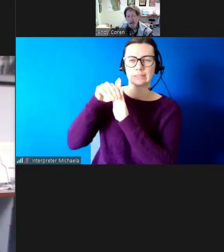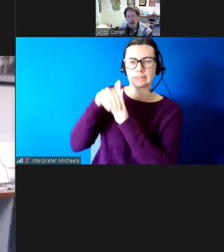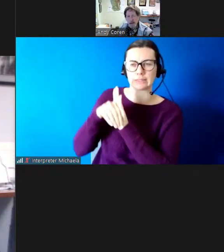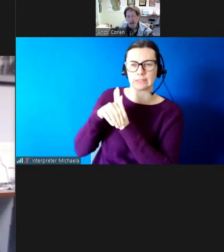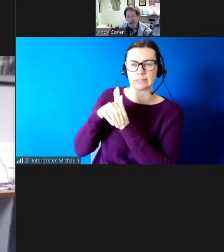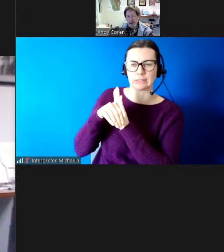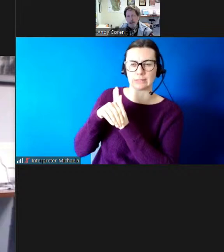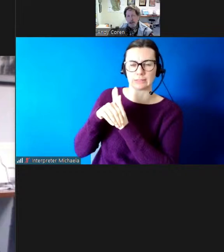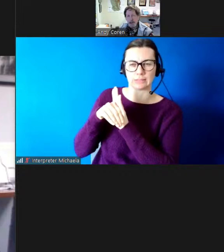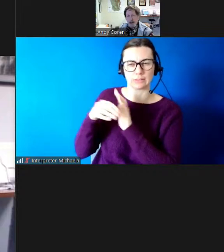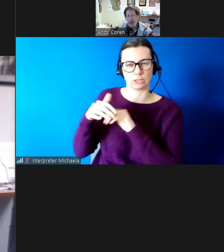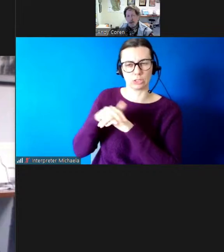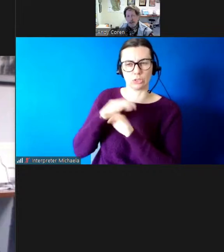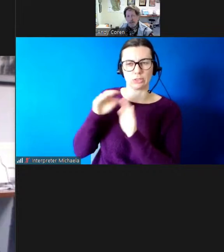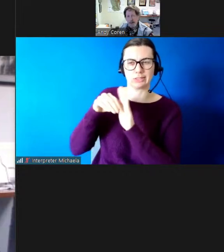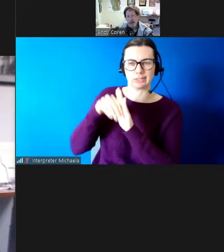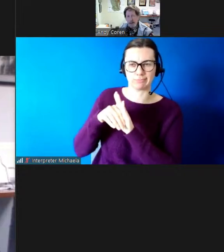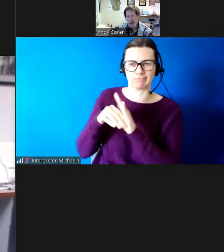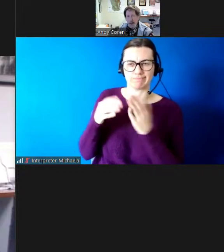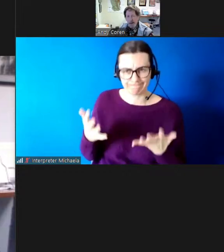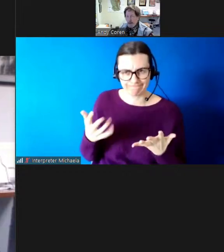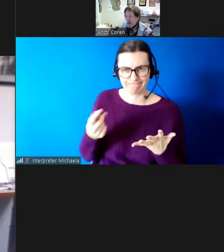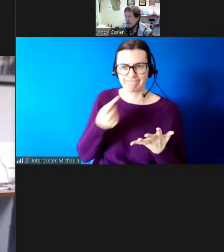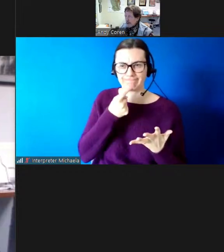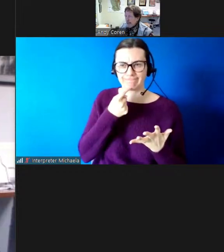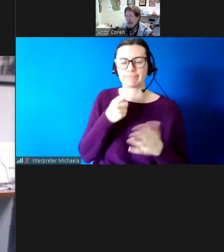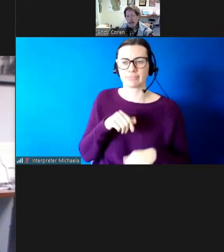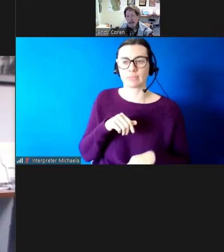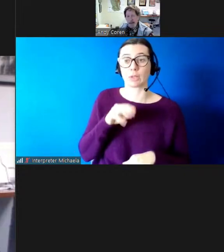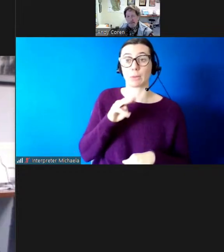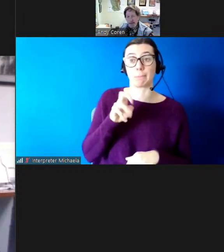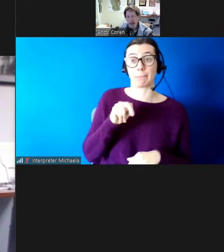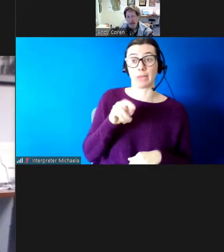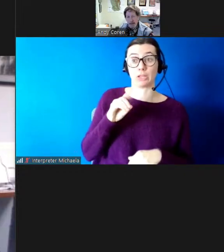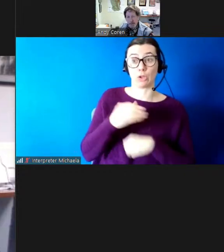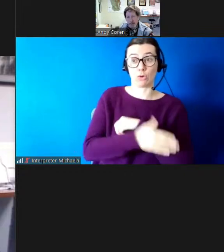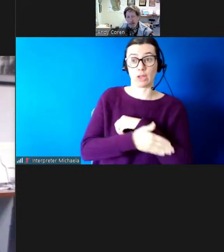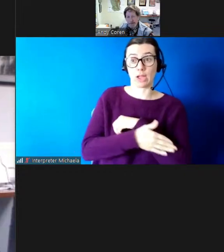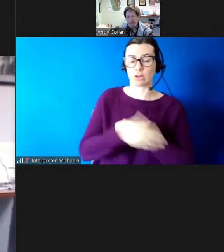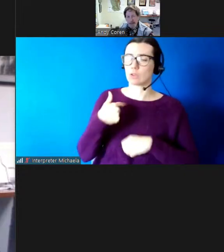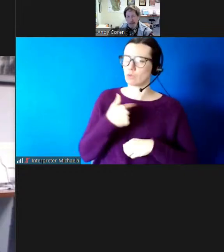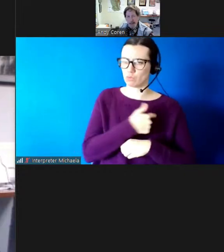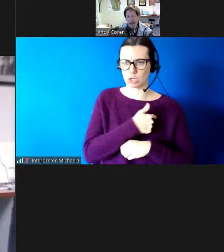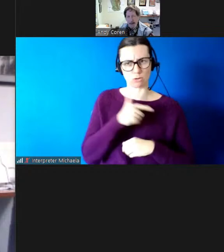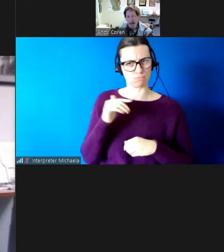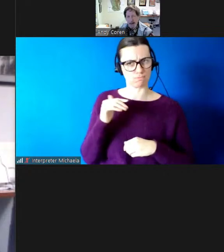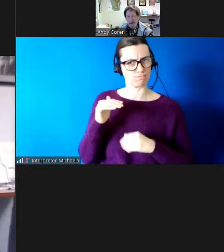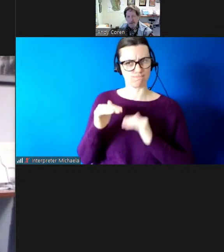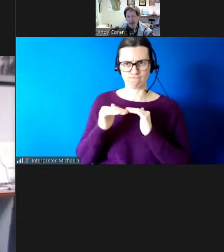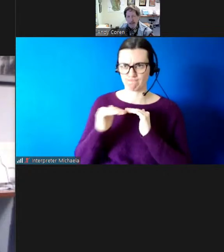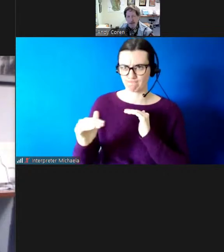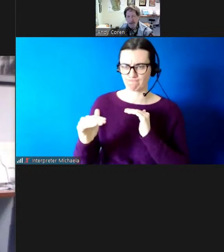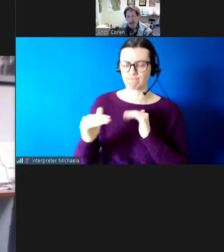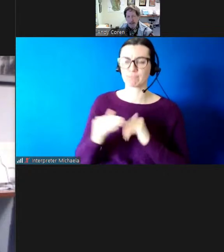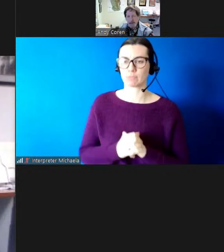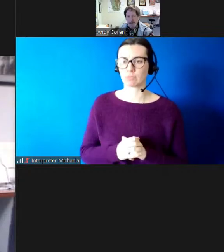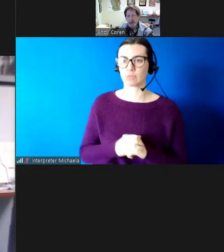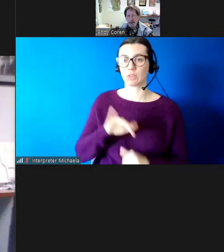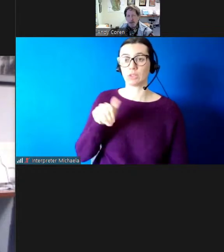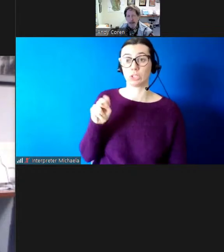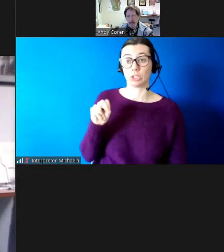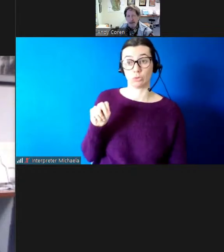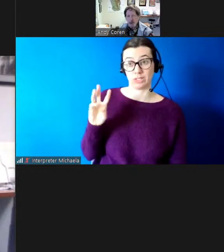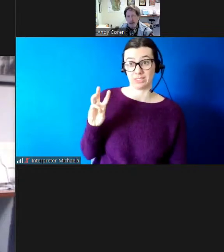of our consternation, within Mendocino County, we're staying level at this point. As of January